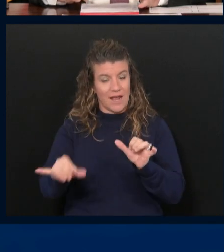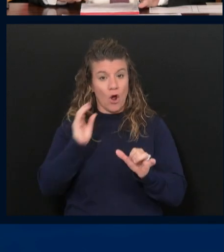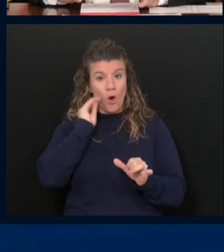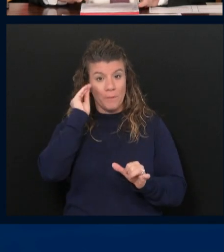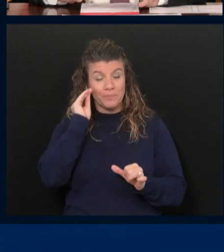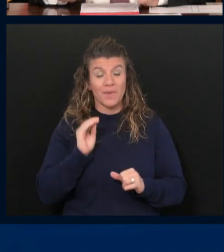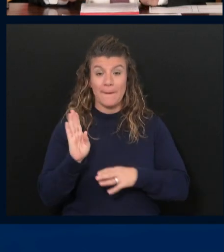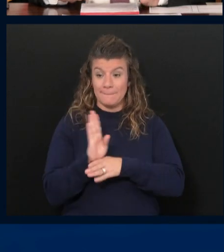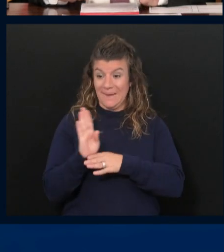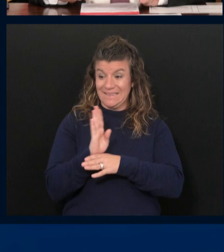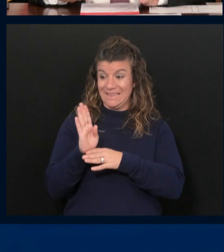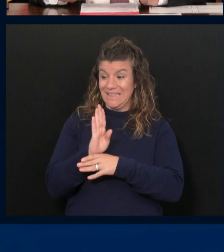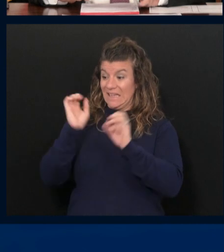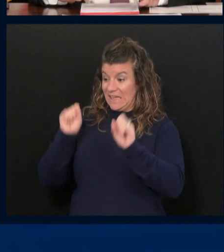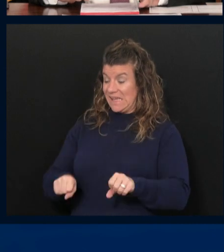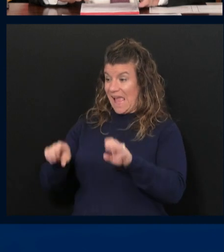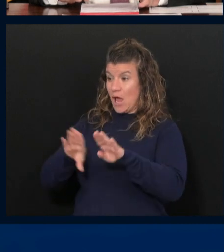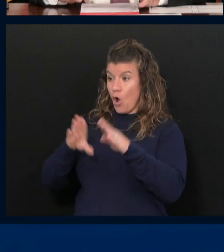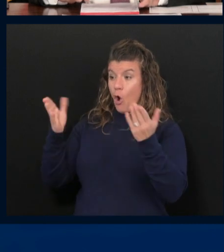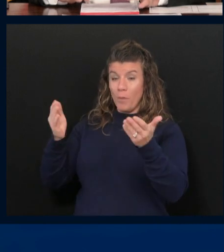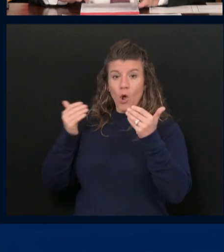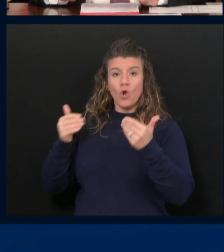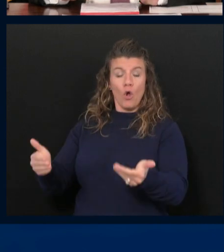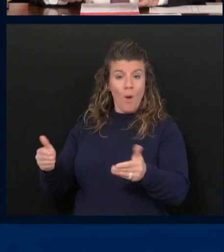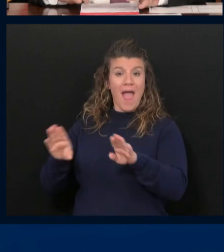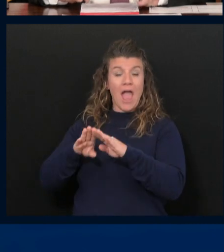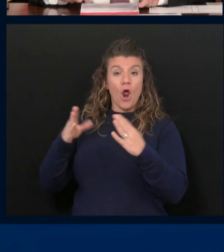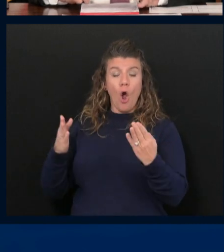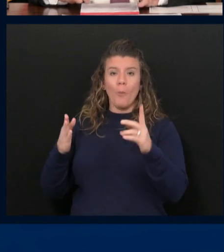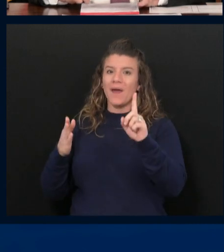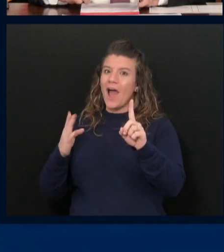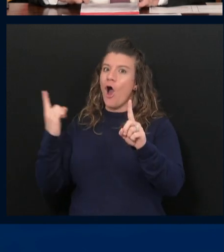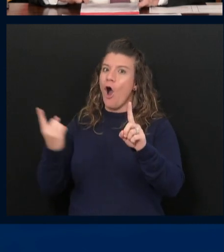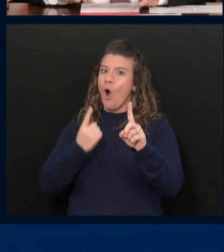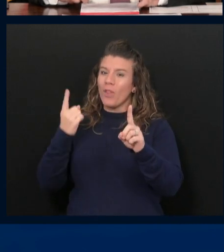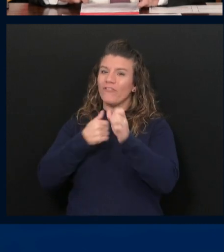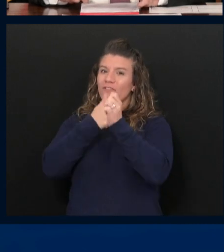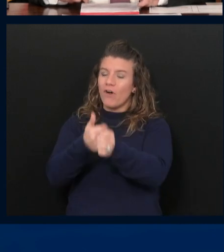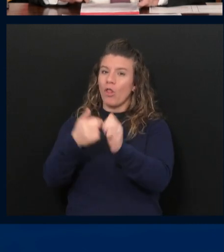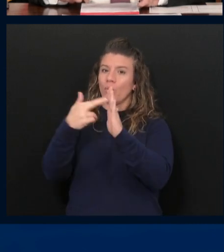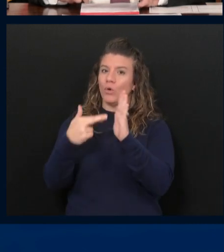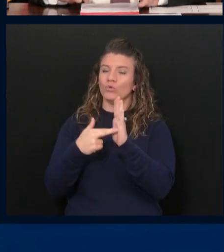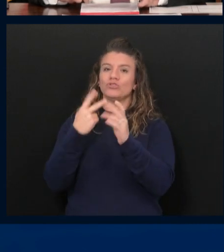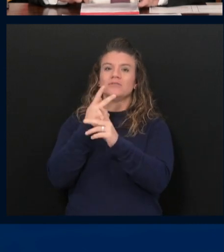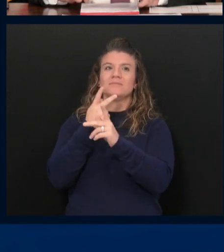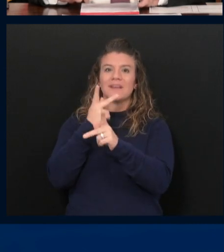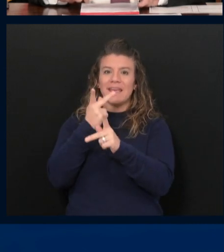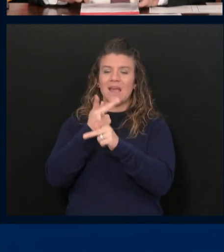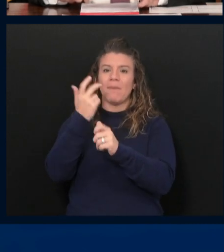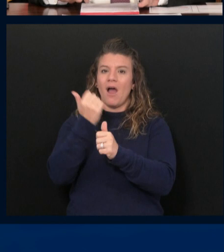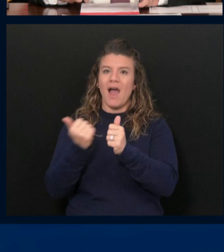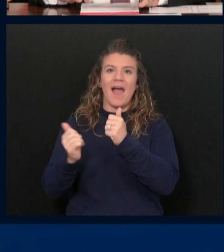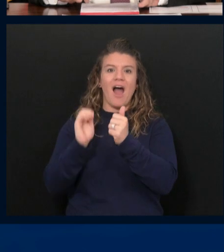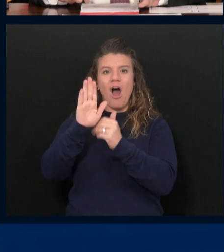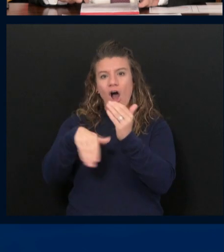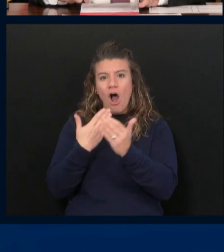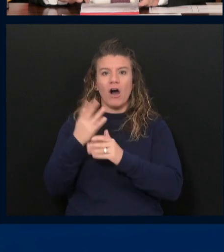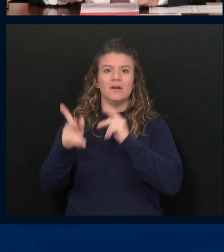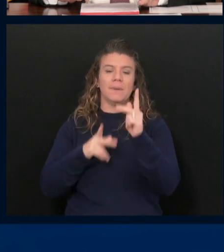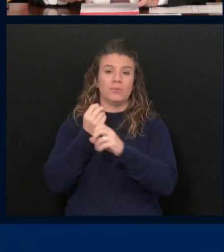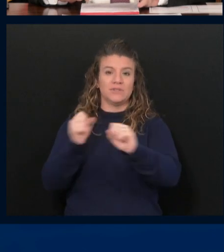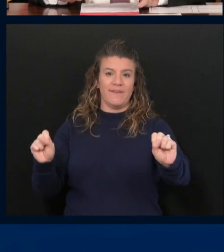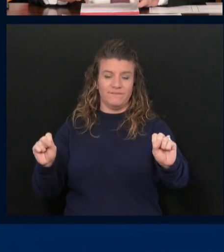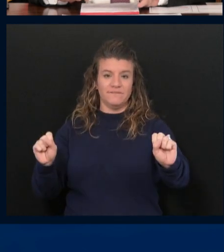to open to do so only if they follow the guidelines and keep West Virginians safe.